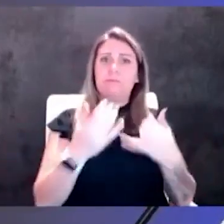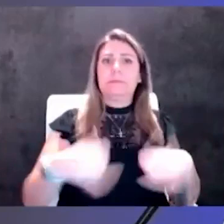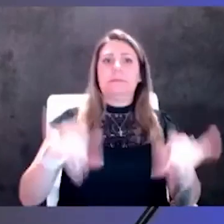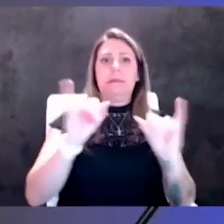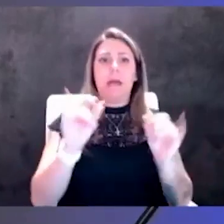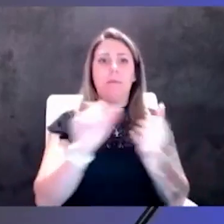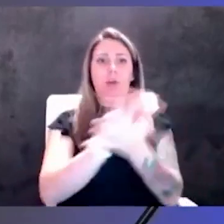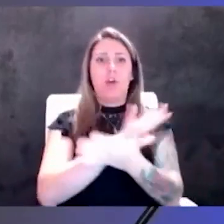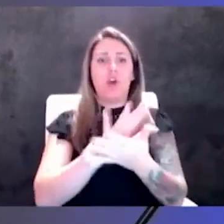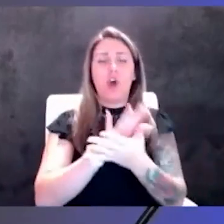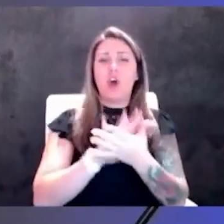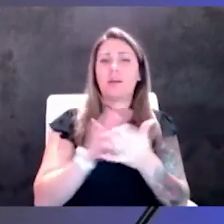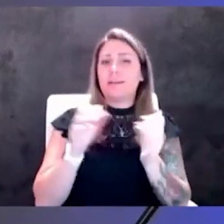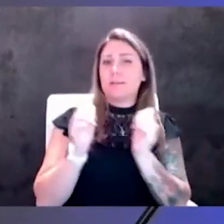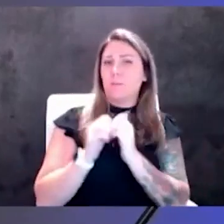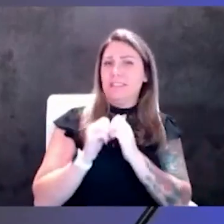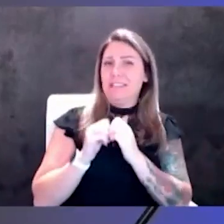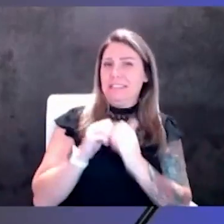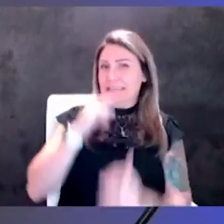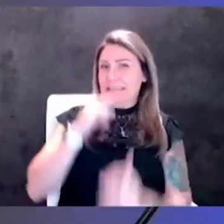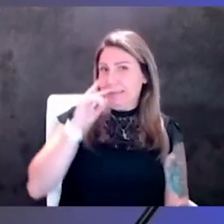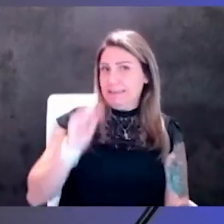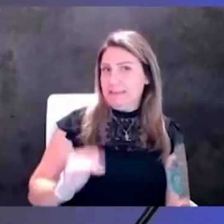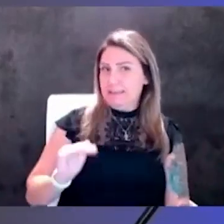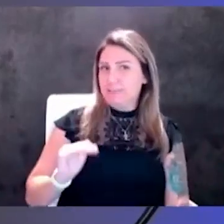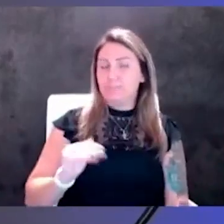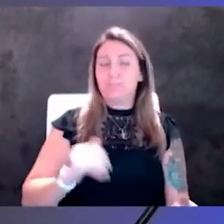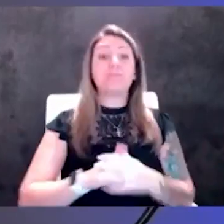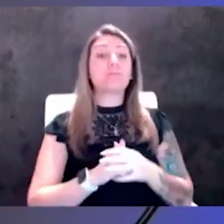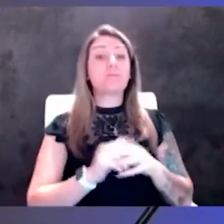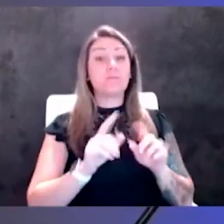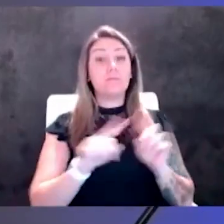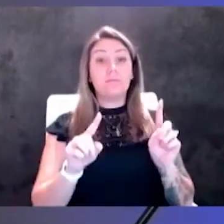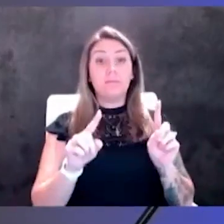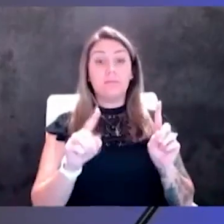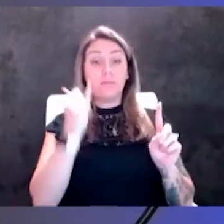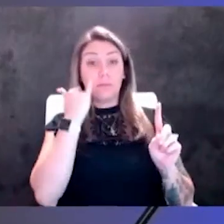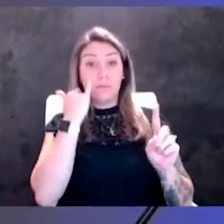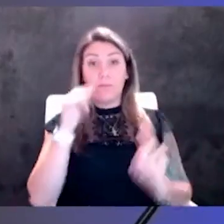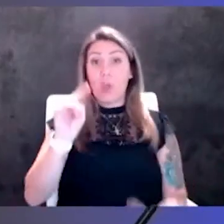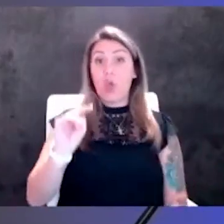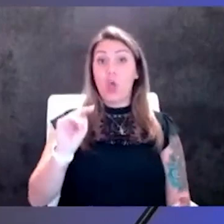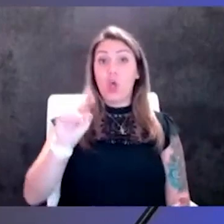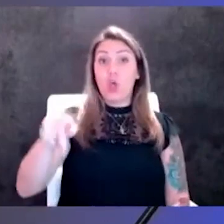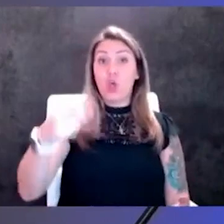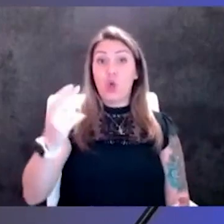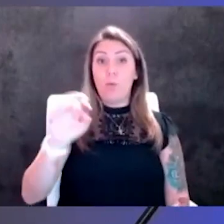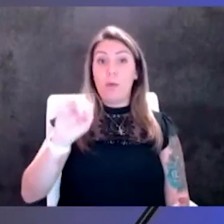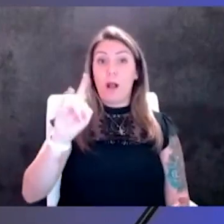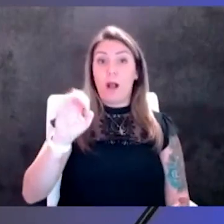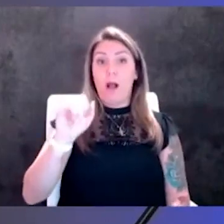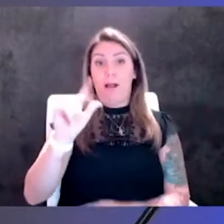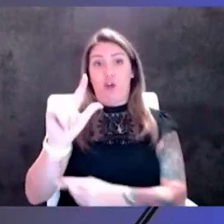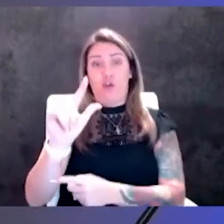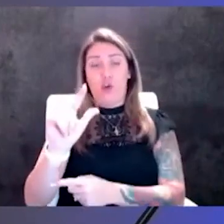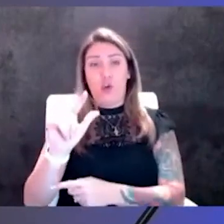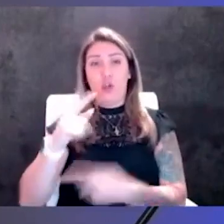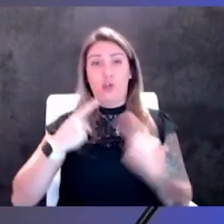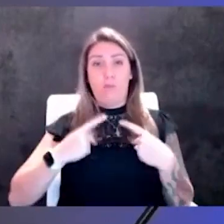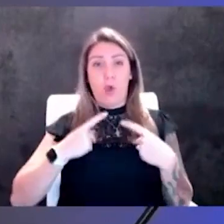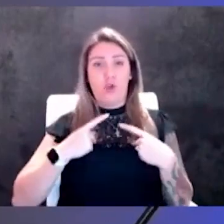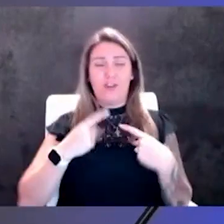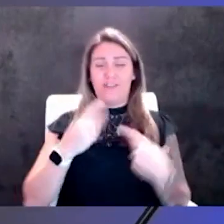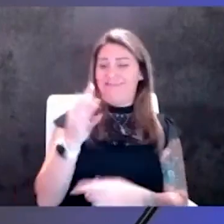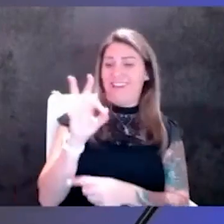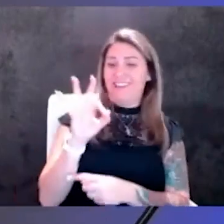kids. But if you got pneumococcal pneumonia in 1938 and you were over age 60, which I